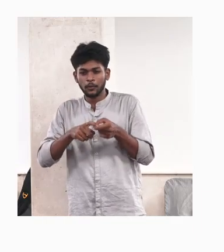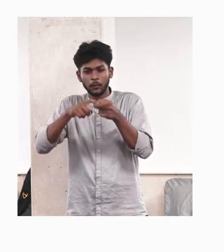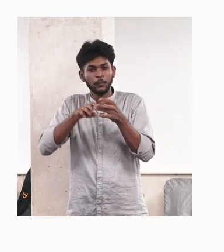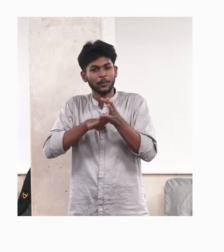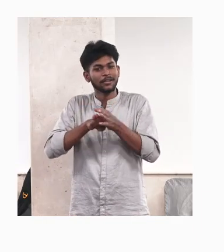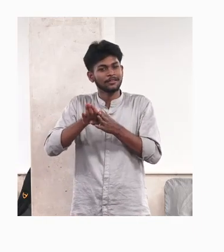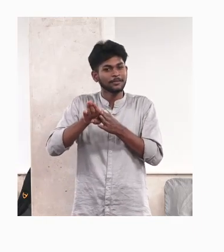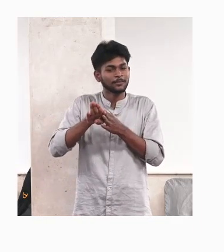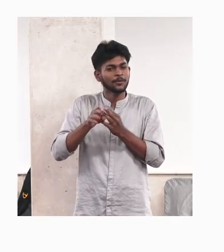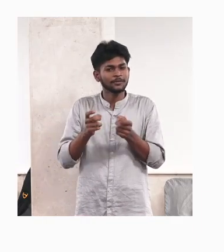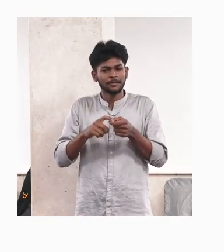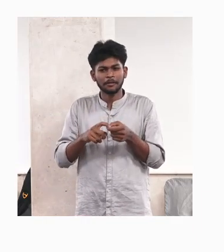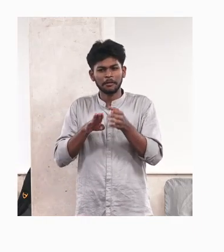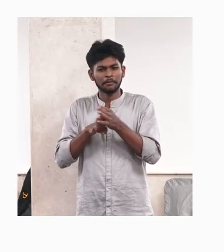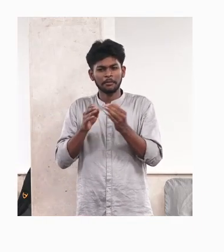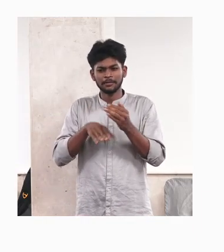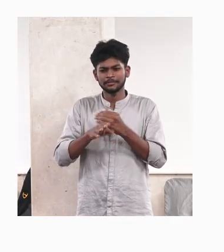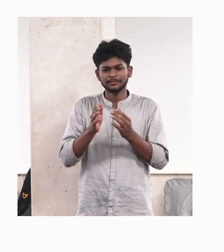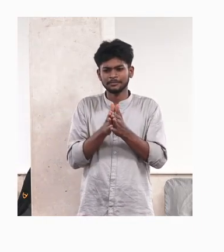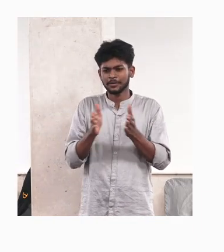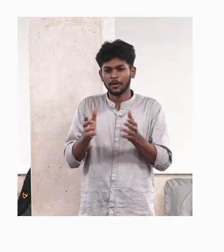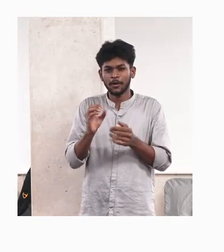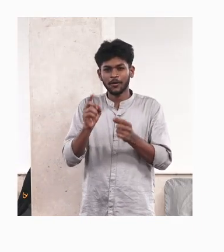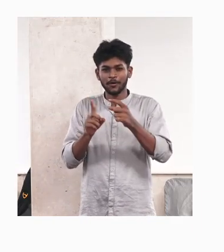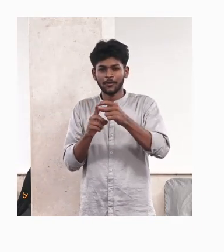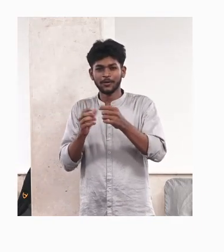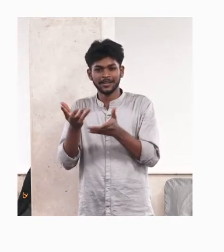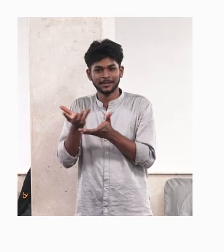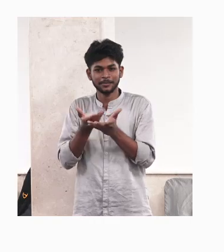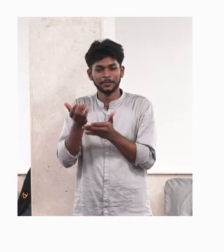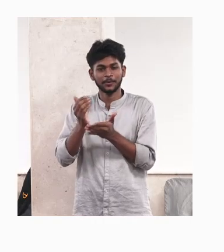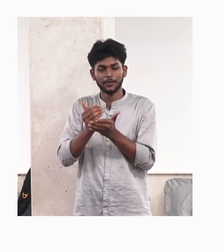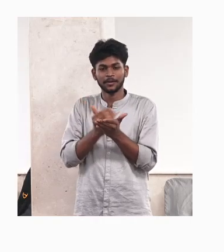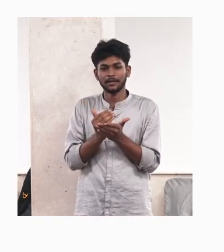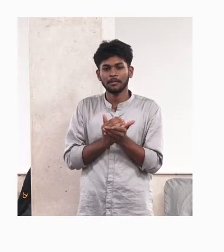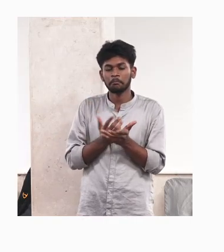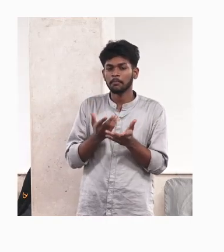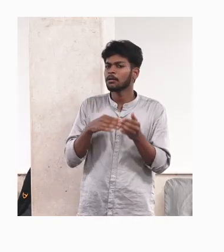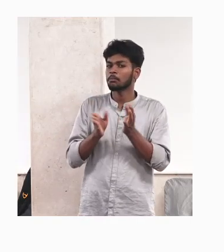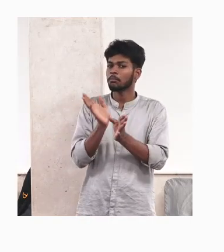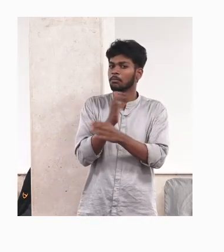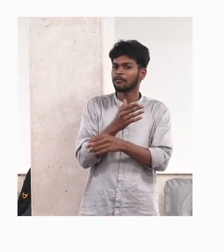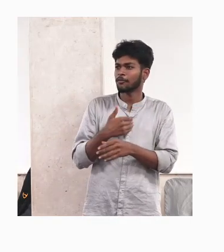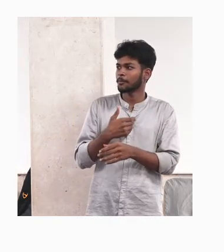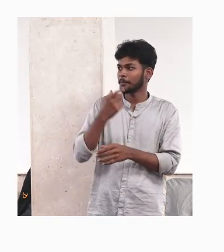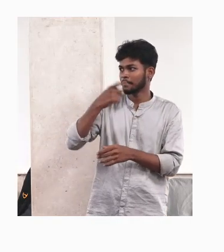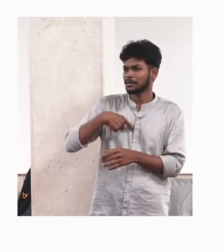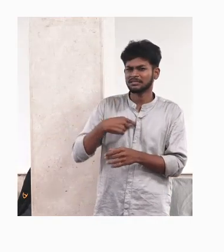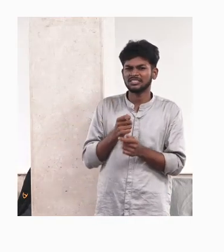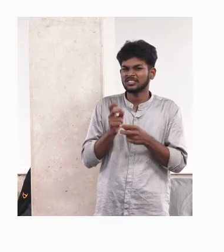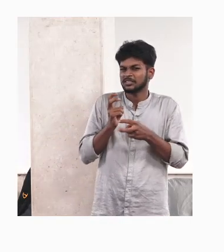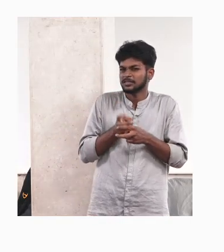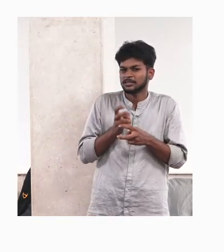improved after joining this OD program, because before for me it is difficult